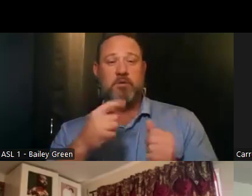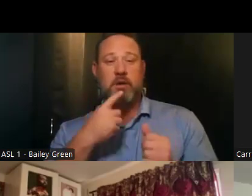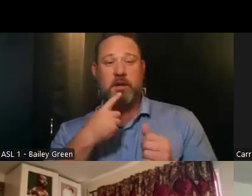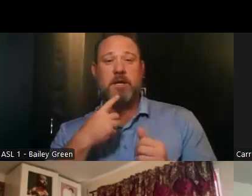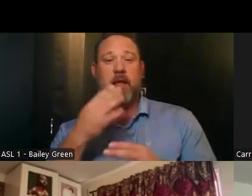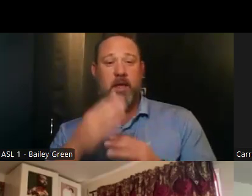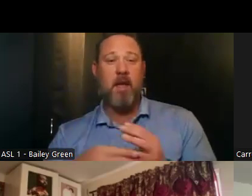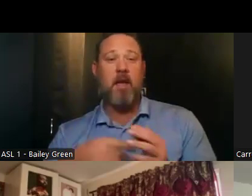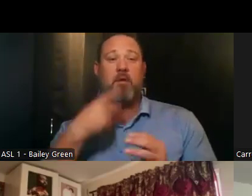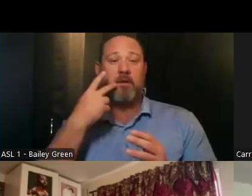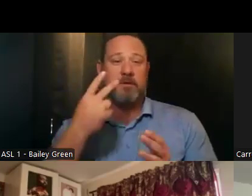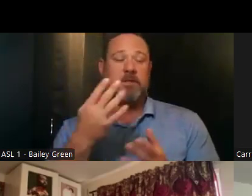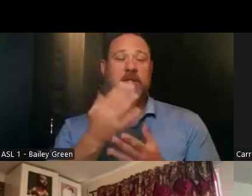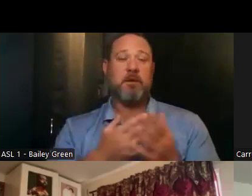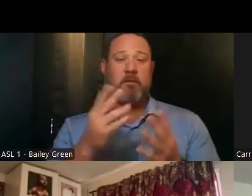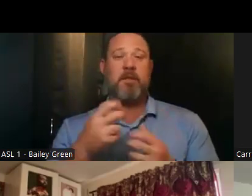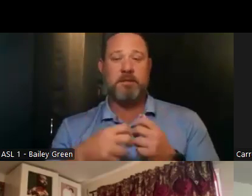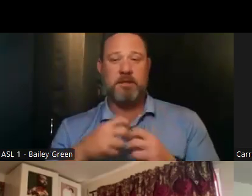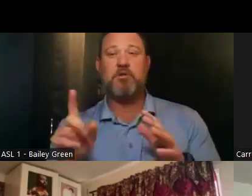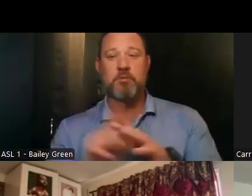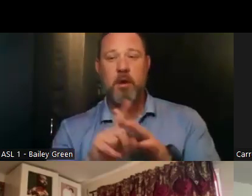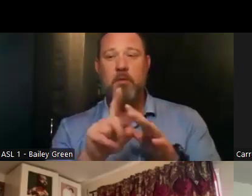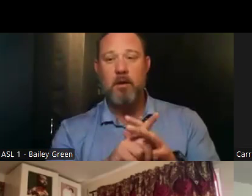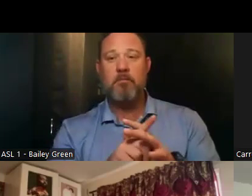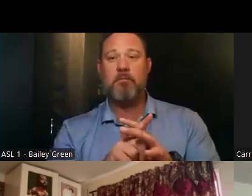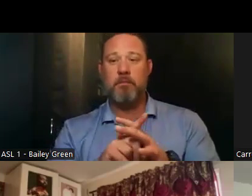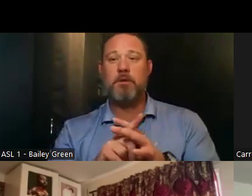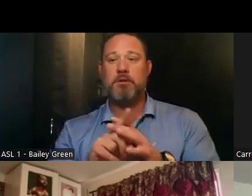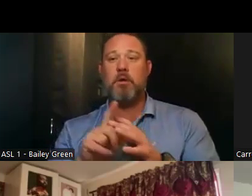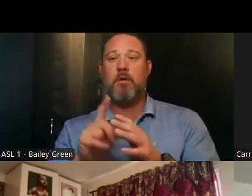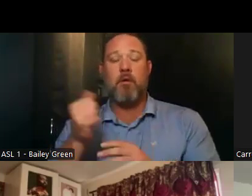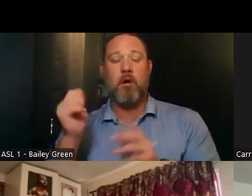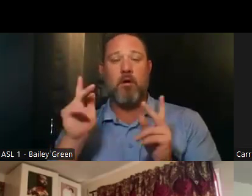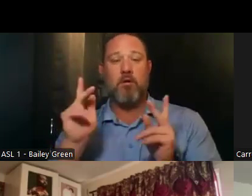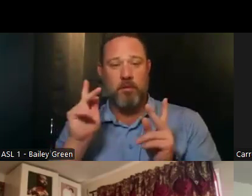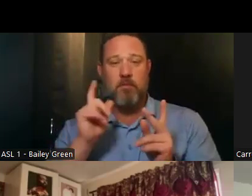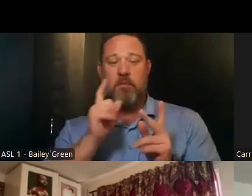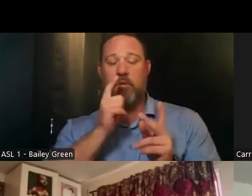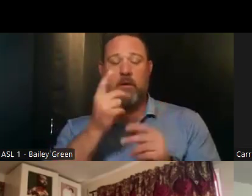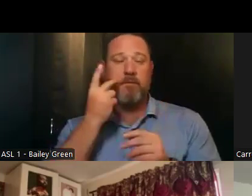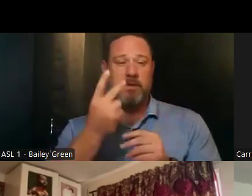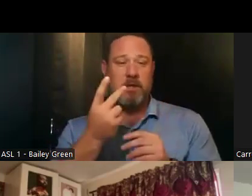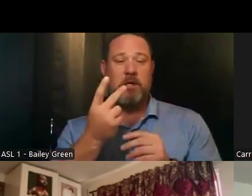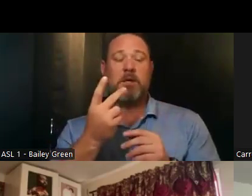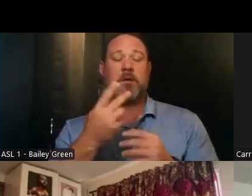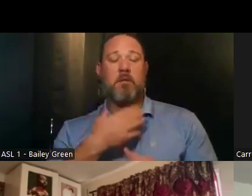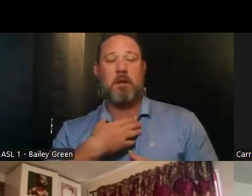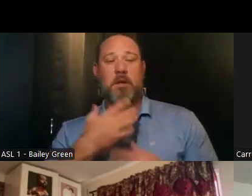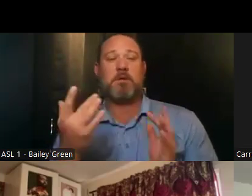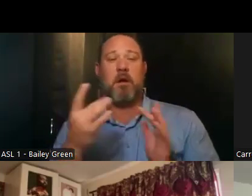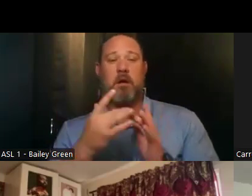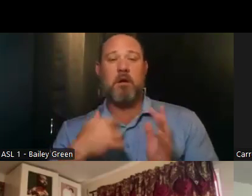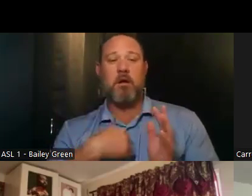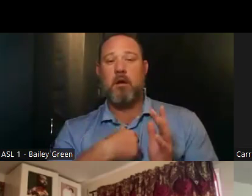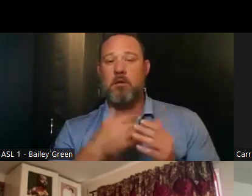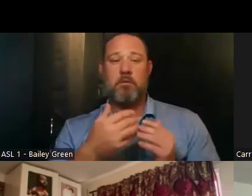end, was that we've seen some of these issues pop up. So if there are other people who have seen this, please get in touch with us,